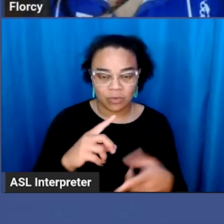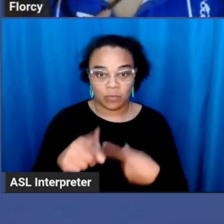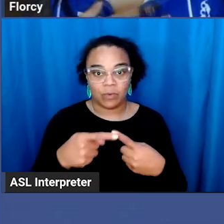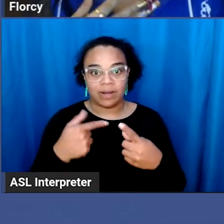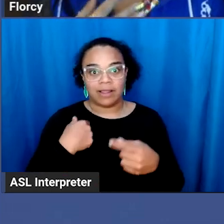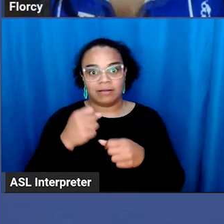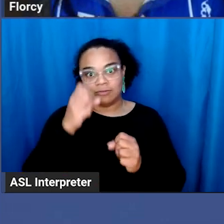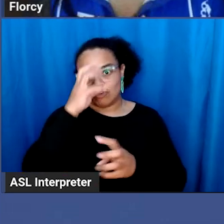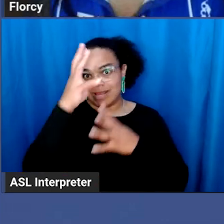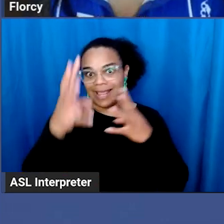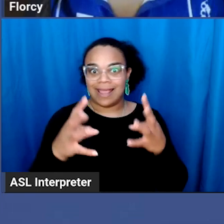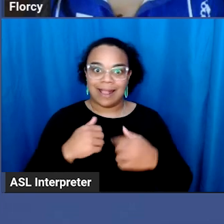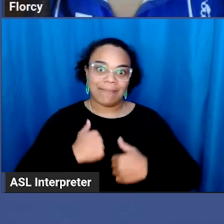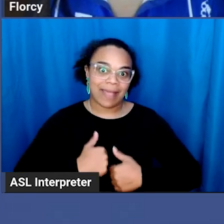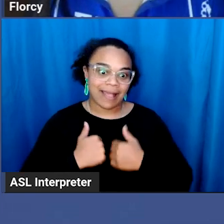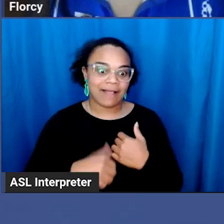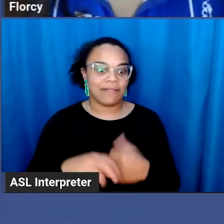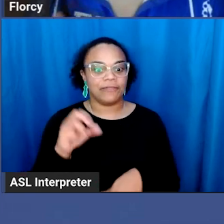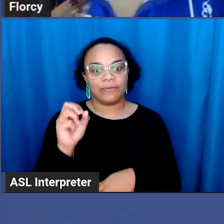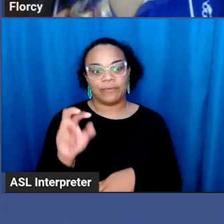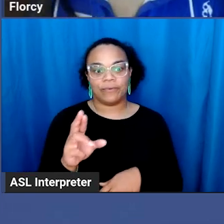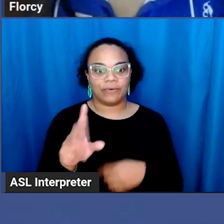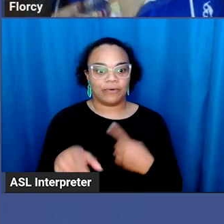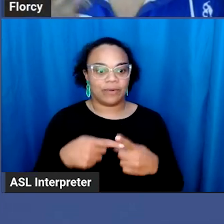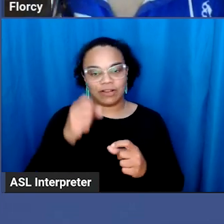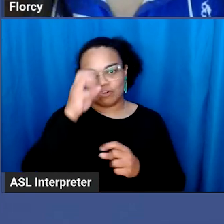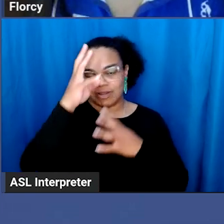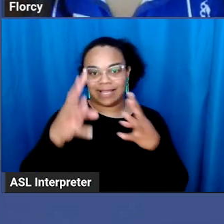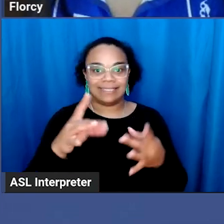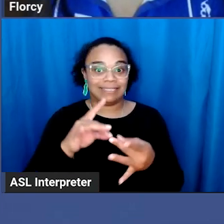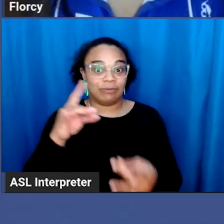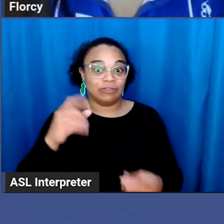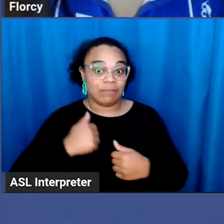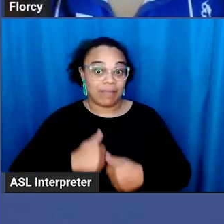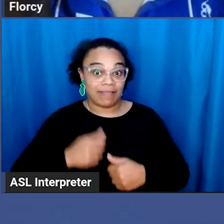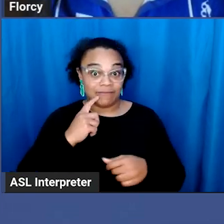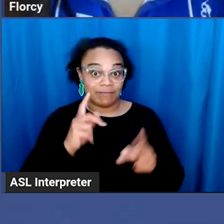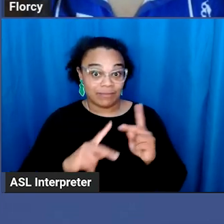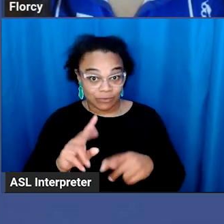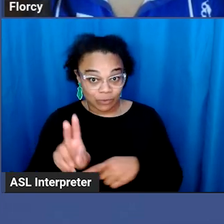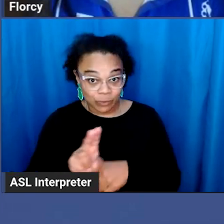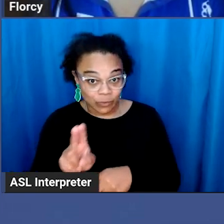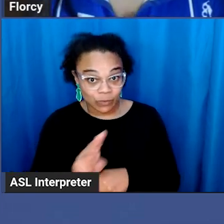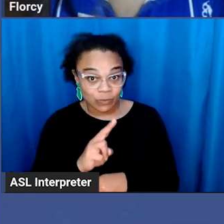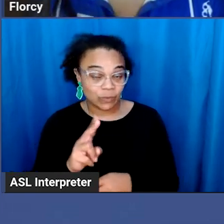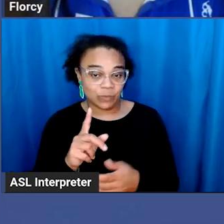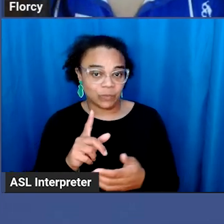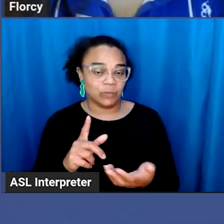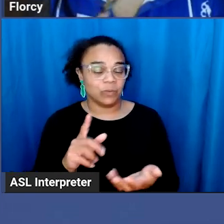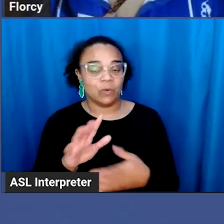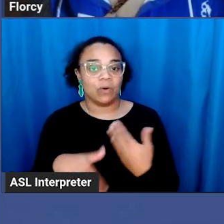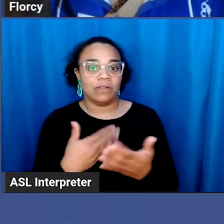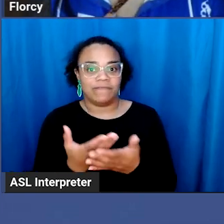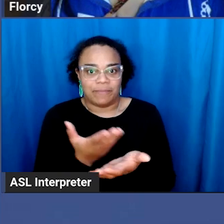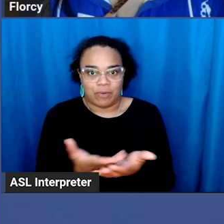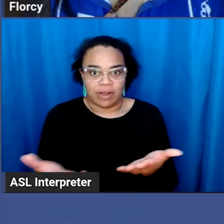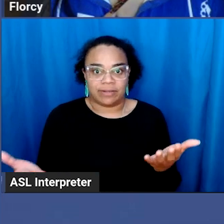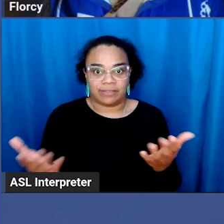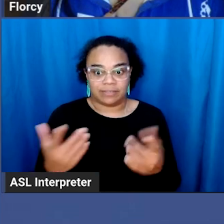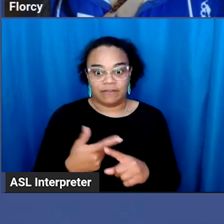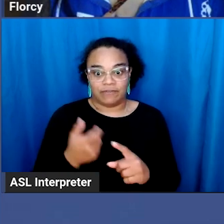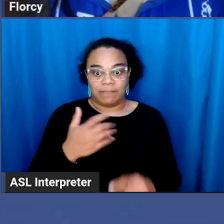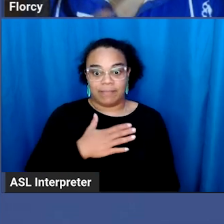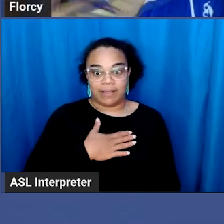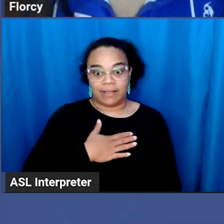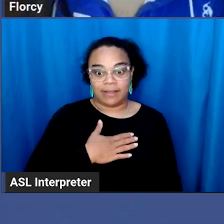these baths, when I'm creating these spiritual baths for people to use. And all of the products do come from